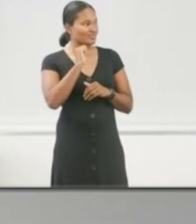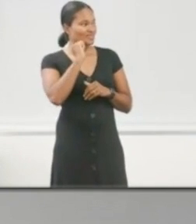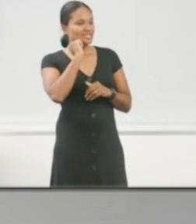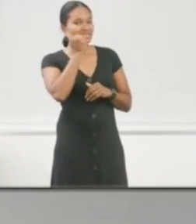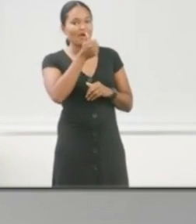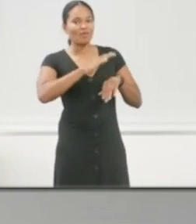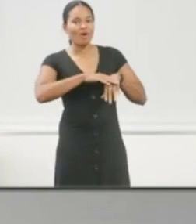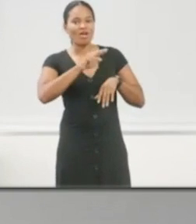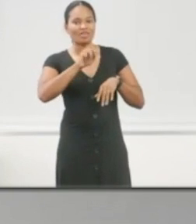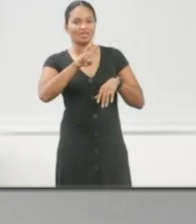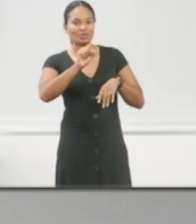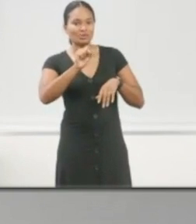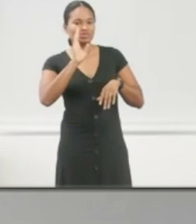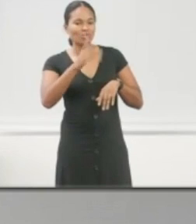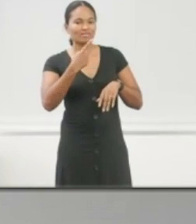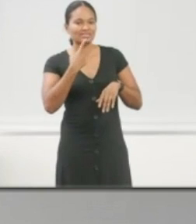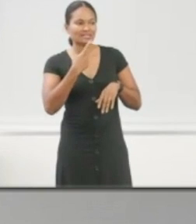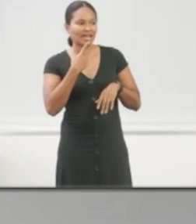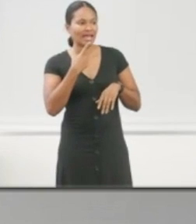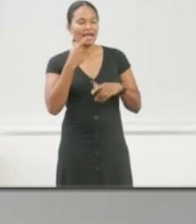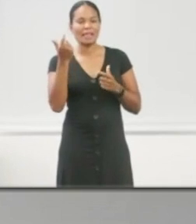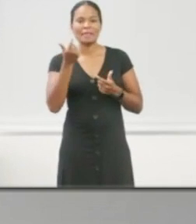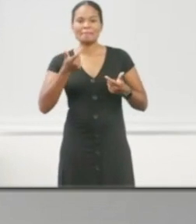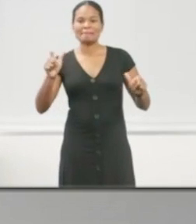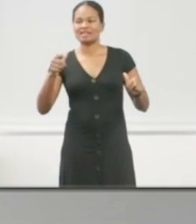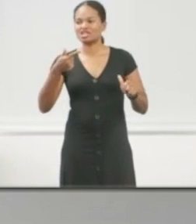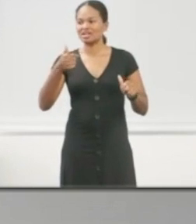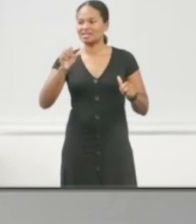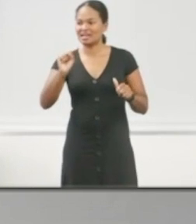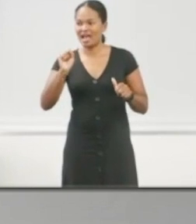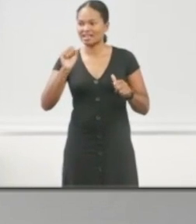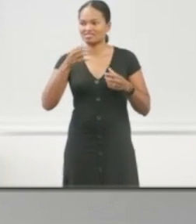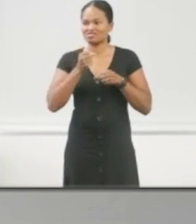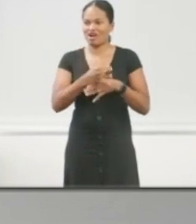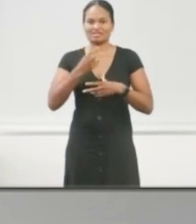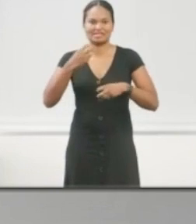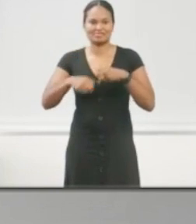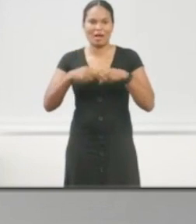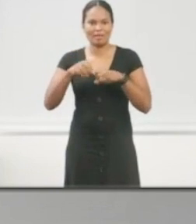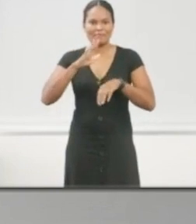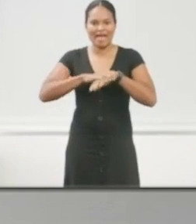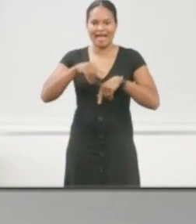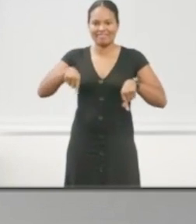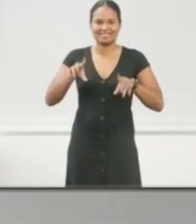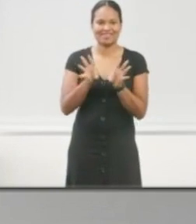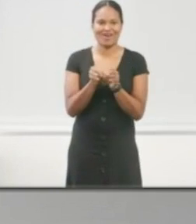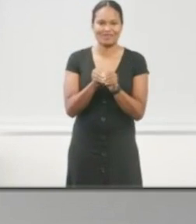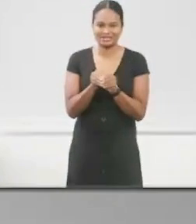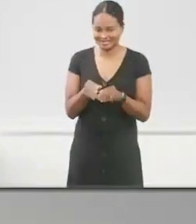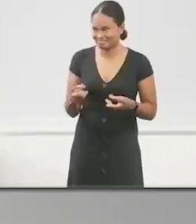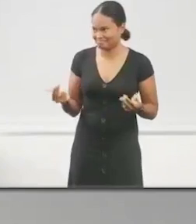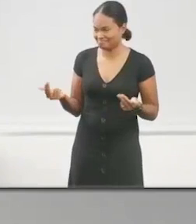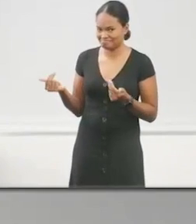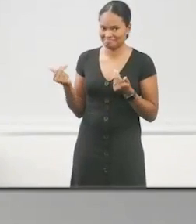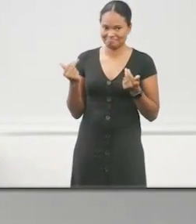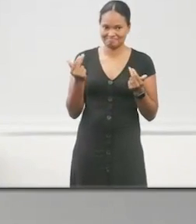going to be major gaffe by Norm Duvet causes problem at emergency preparedness conference. Well, first of all, before we go